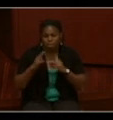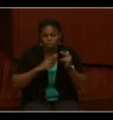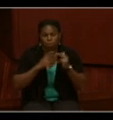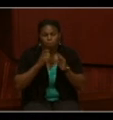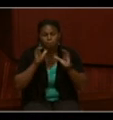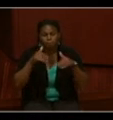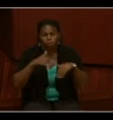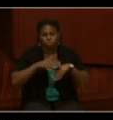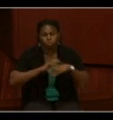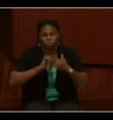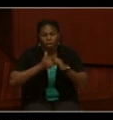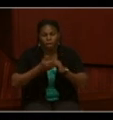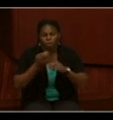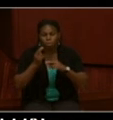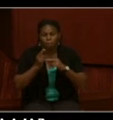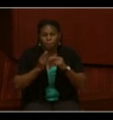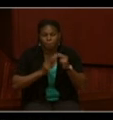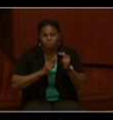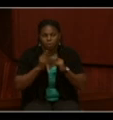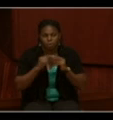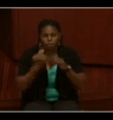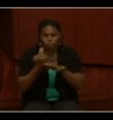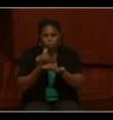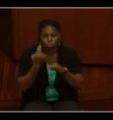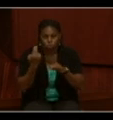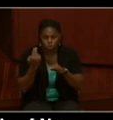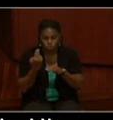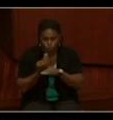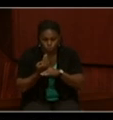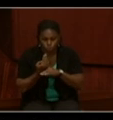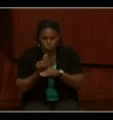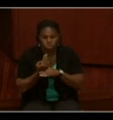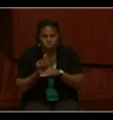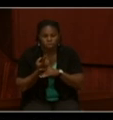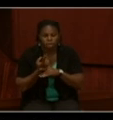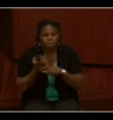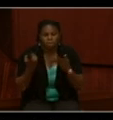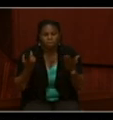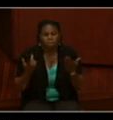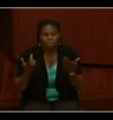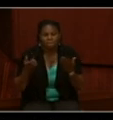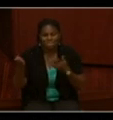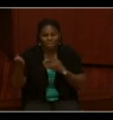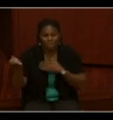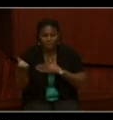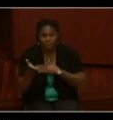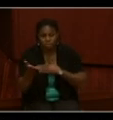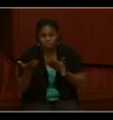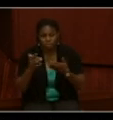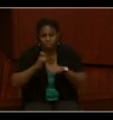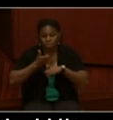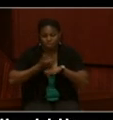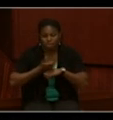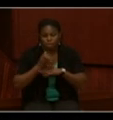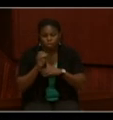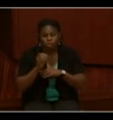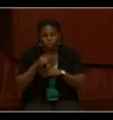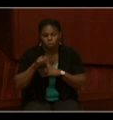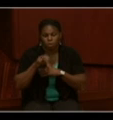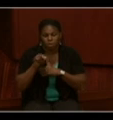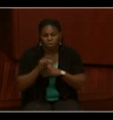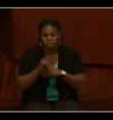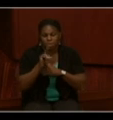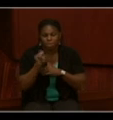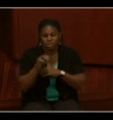how the building was used. Was the building used as a gambling establishment, as an opium den? Was it